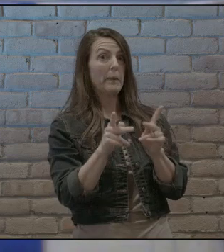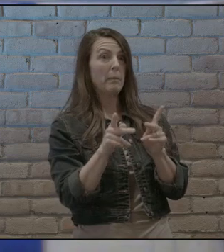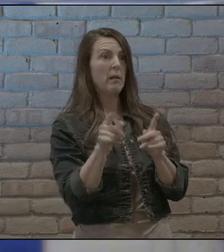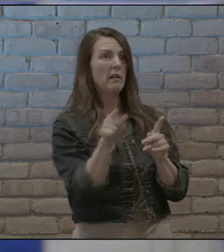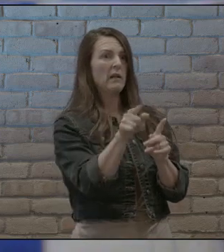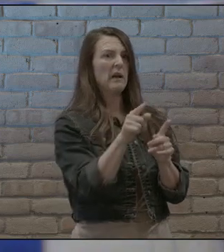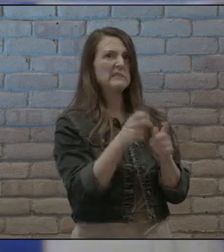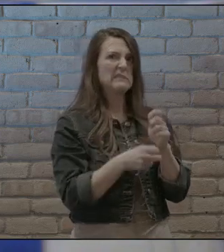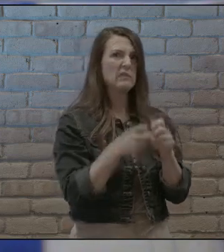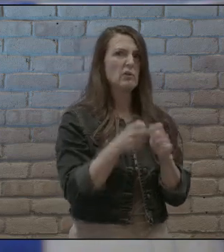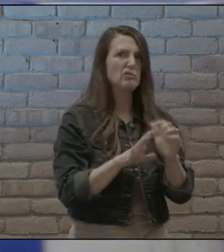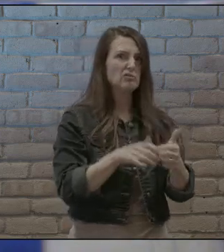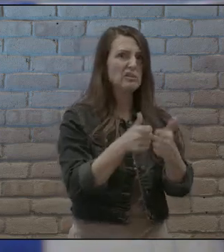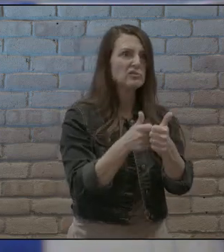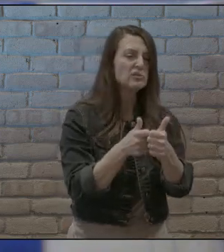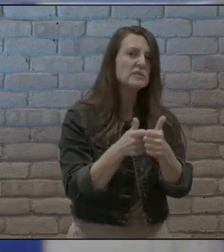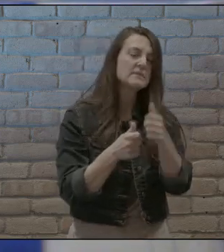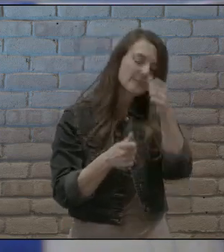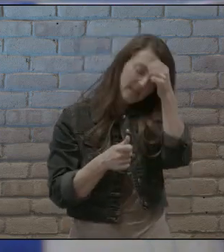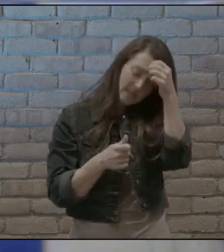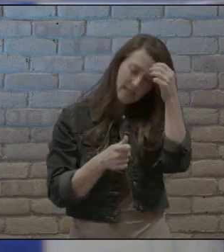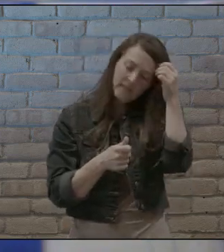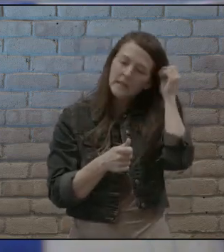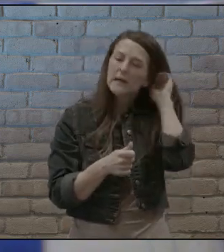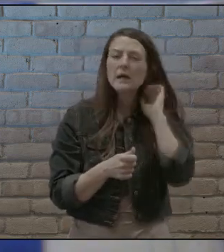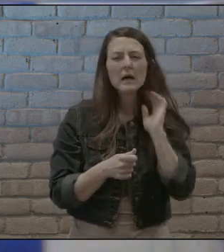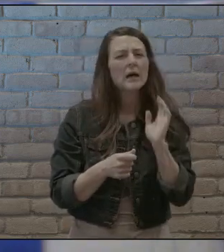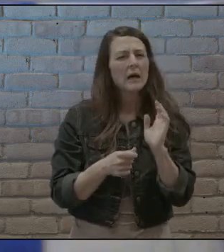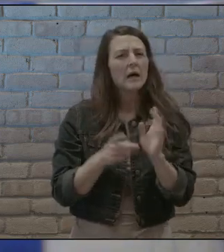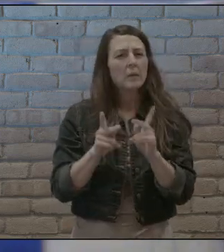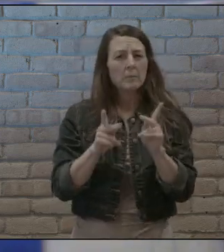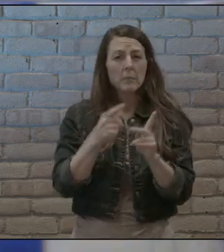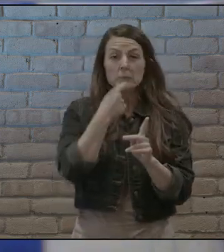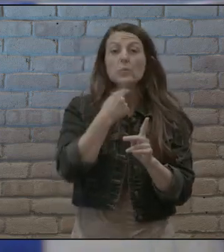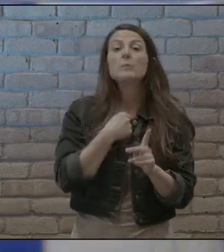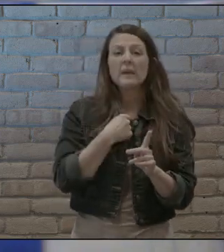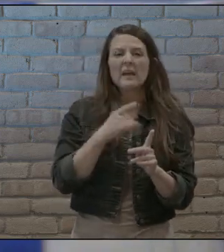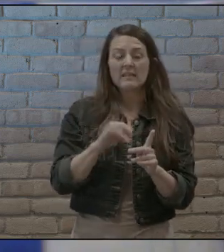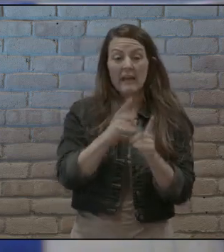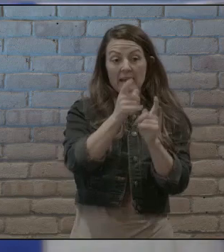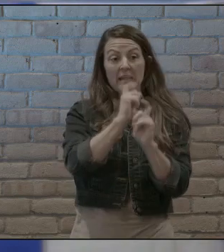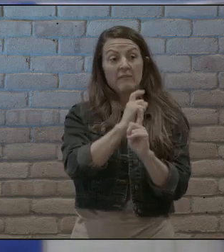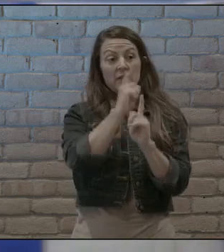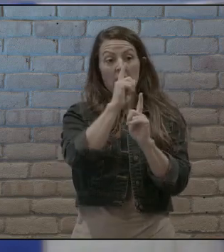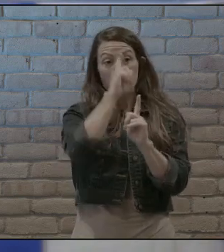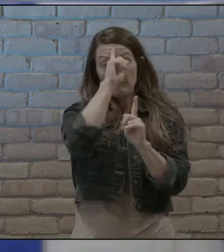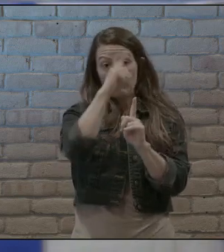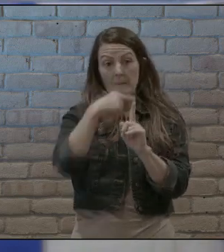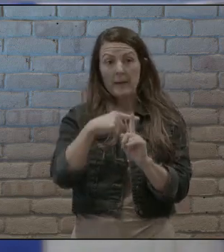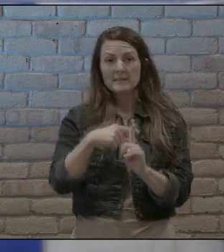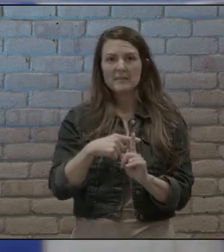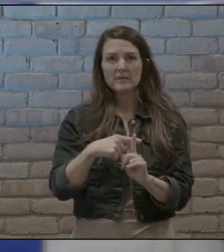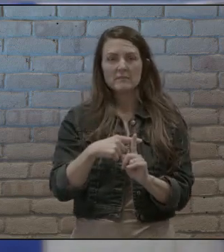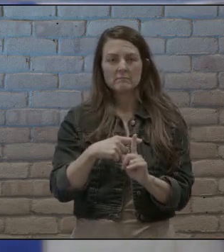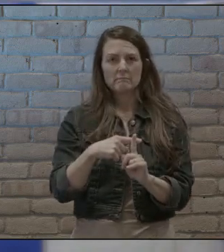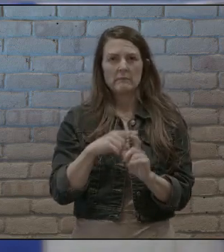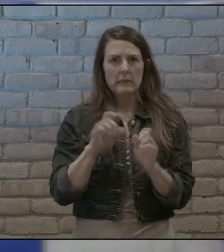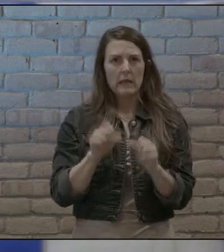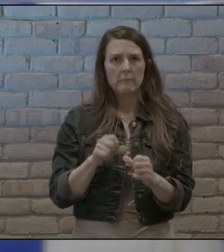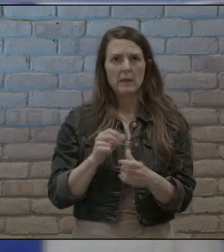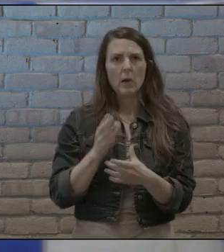been told that sometimes this gift of positivity can actually be